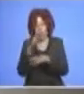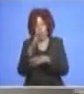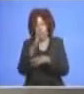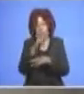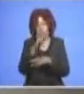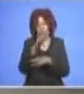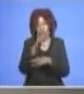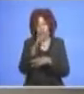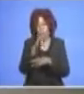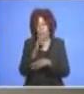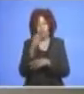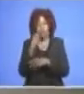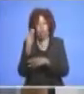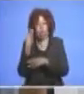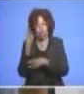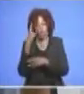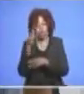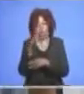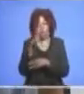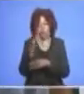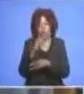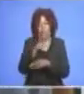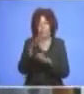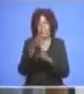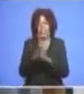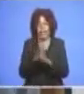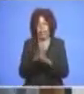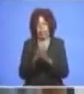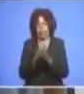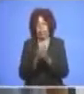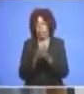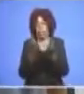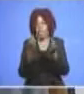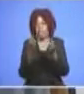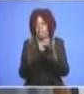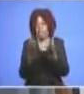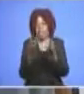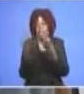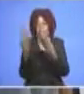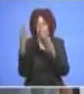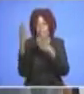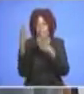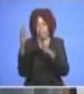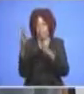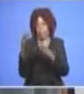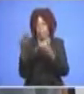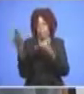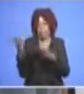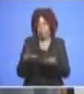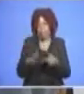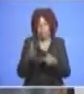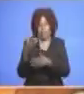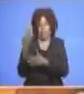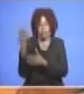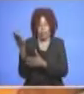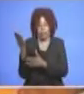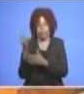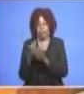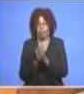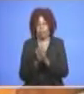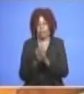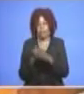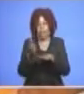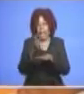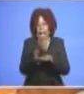for almost 30 years. It's bloody famous in the back here. It's no, Asians, no immigrants in the back here. The